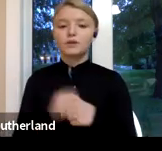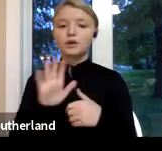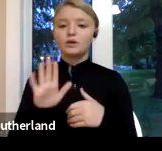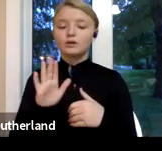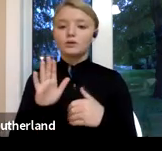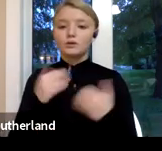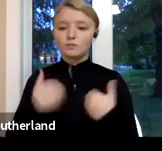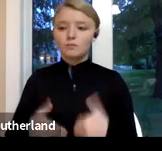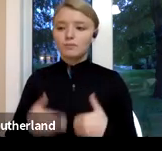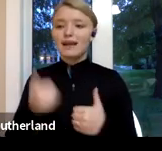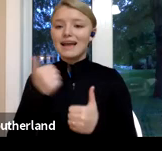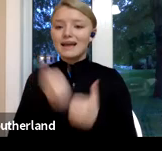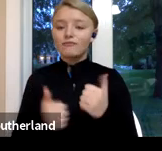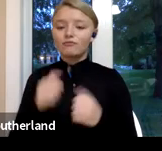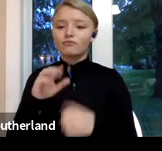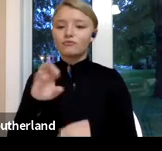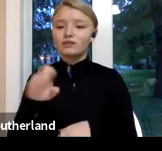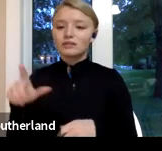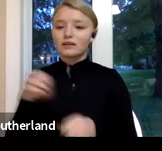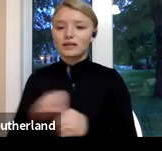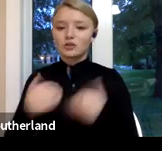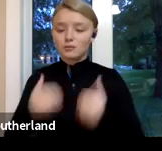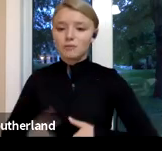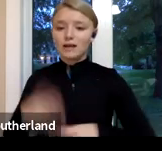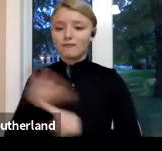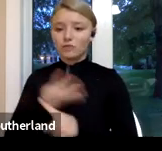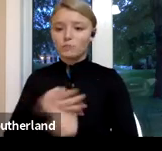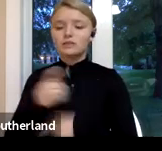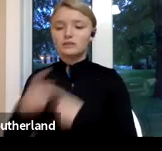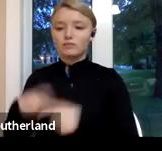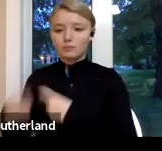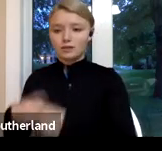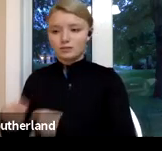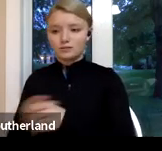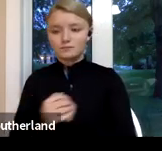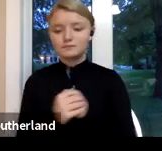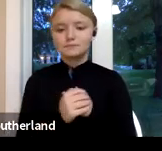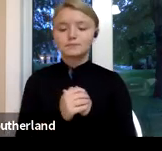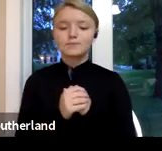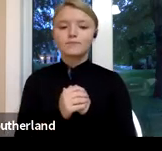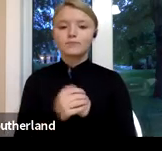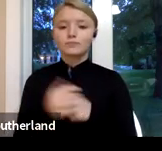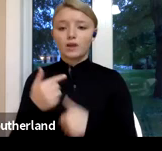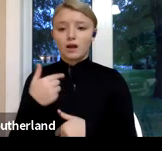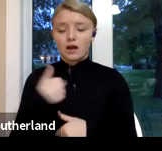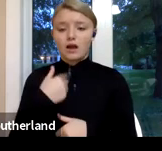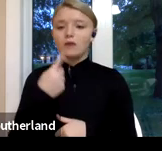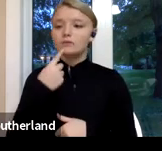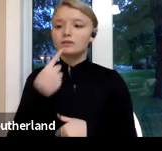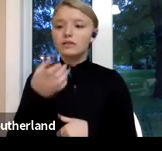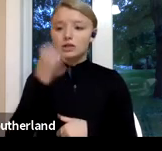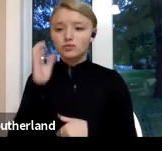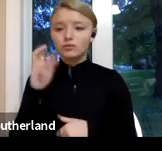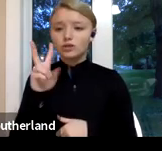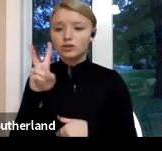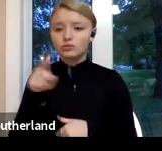in your body, 4 months. It gets replaced. So I would say drink